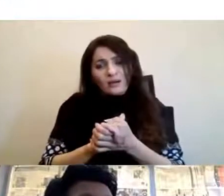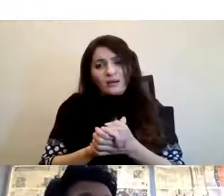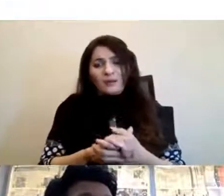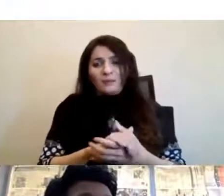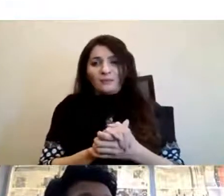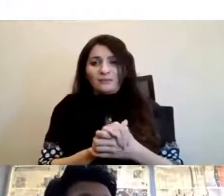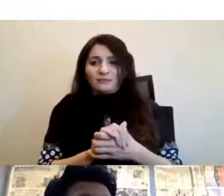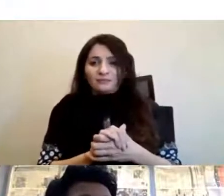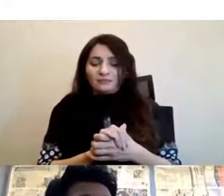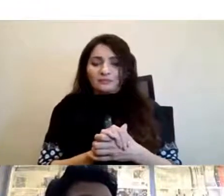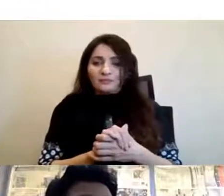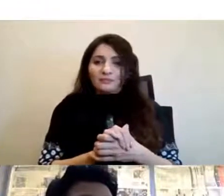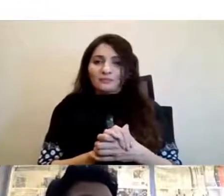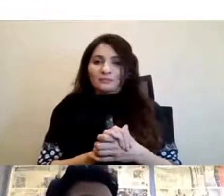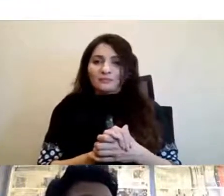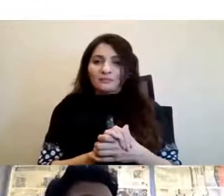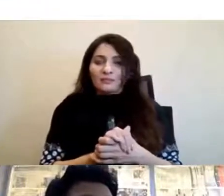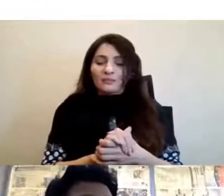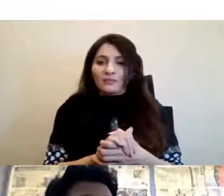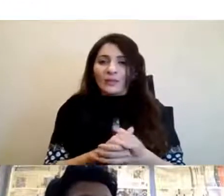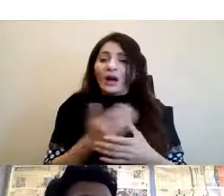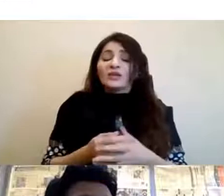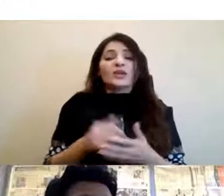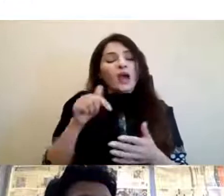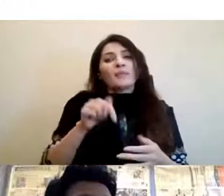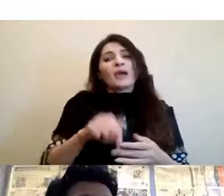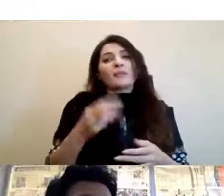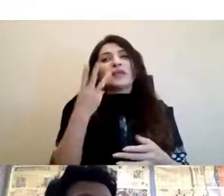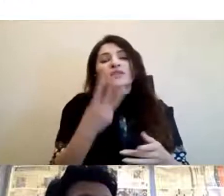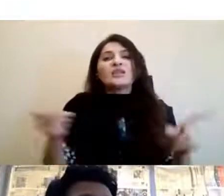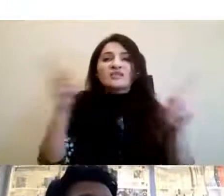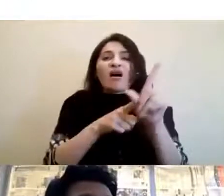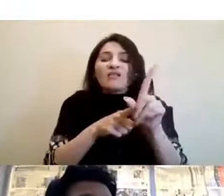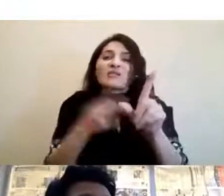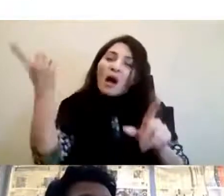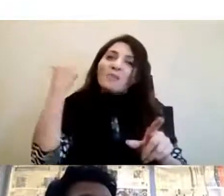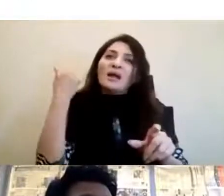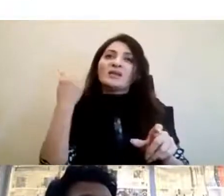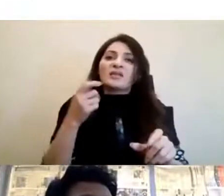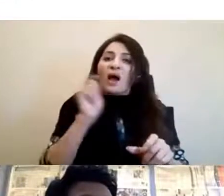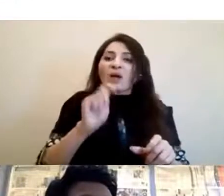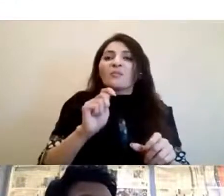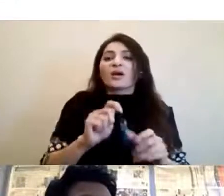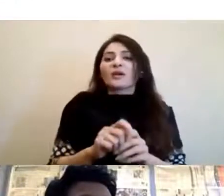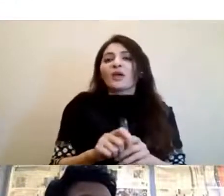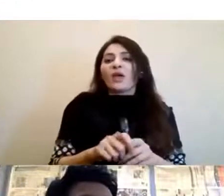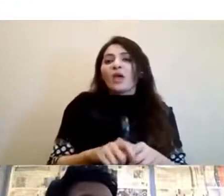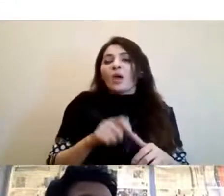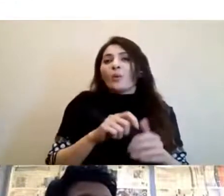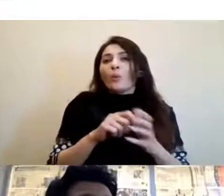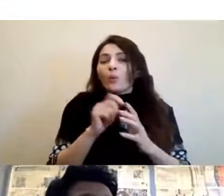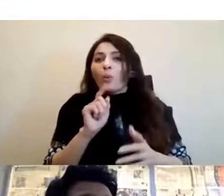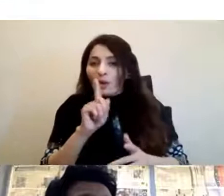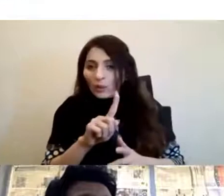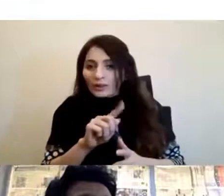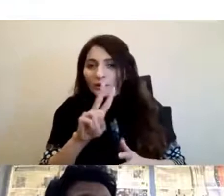deaf community. Almost is 3 years of operations. We have rendered more than 120,000 hours of sign language services, and we have